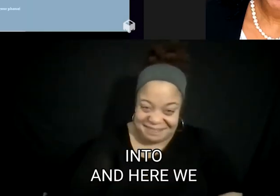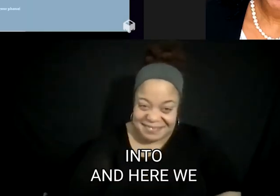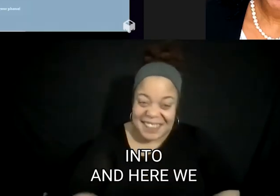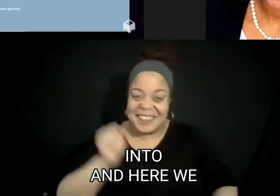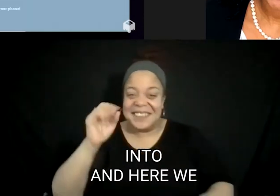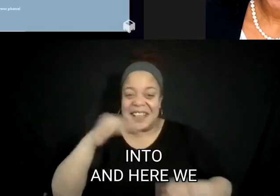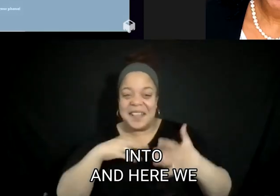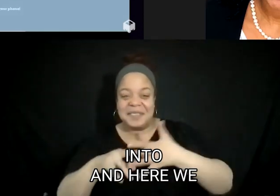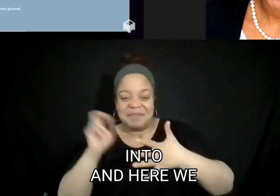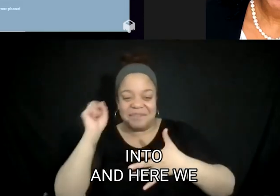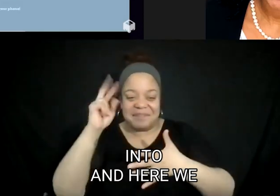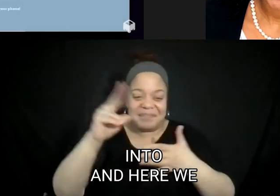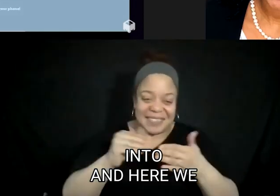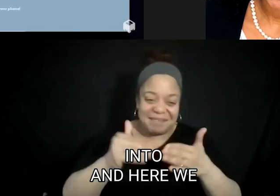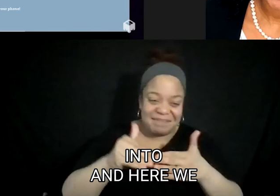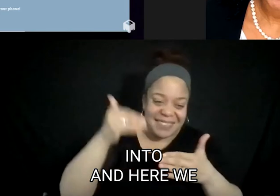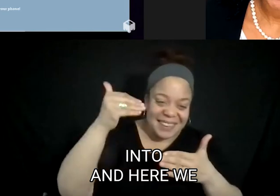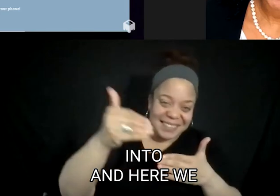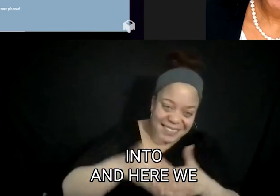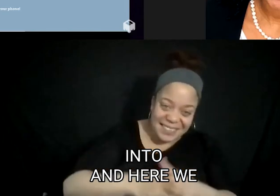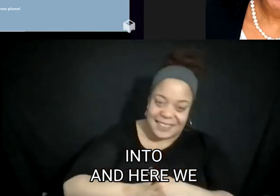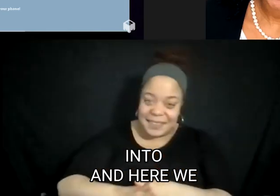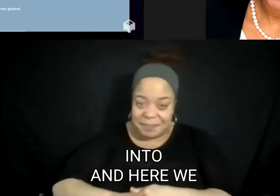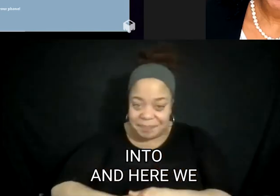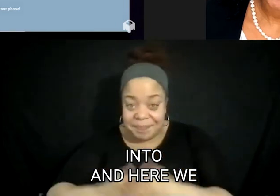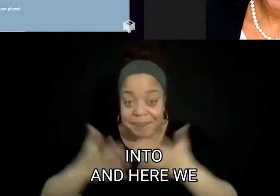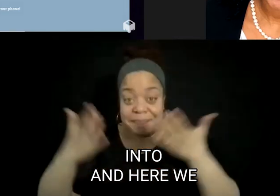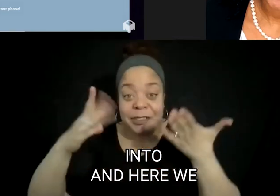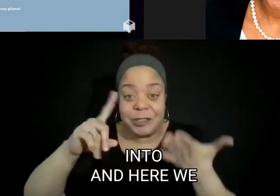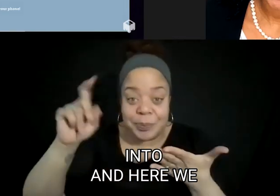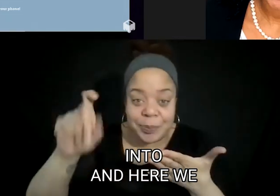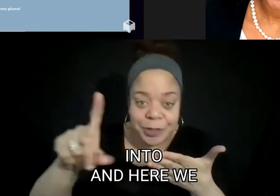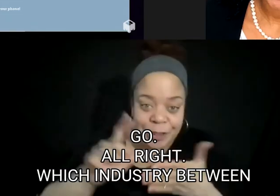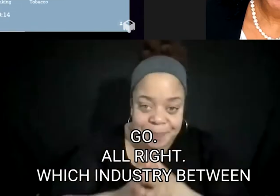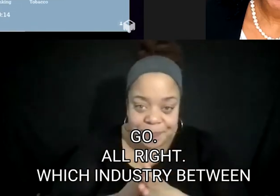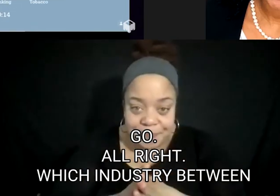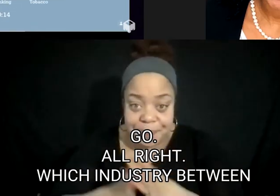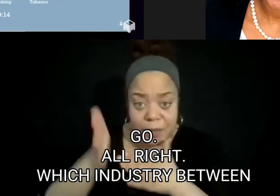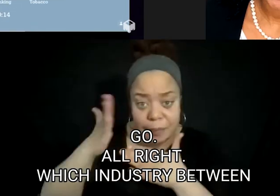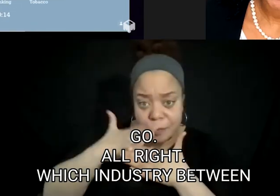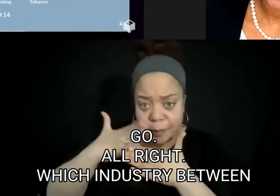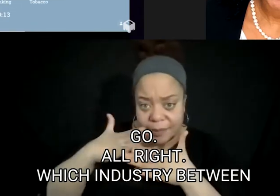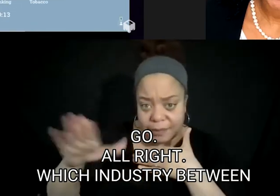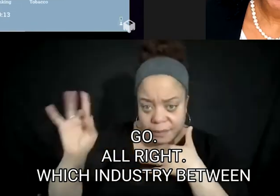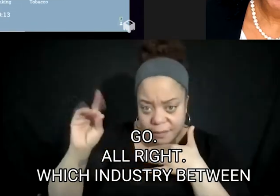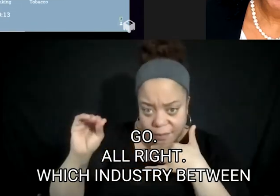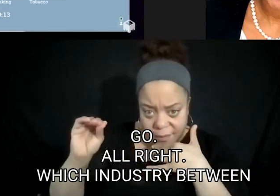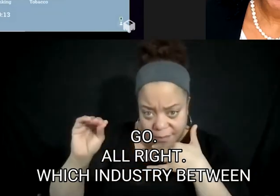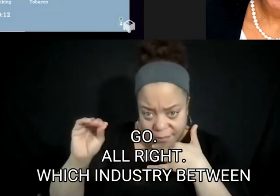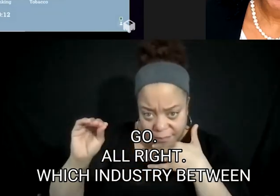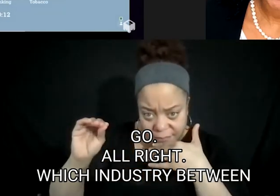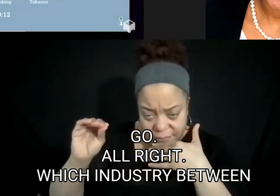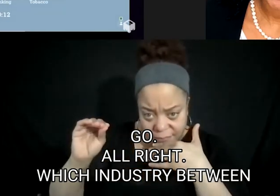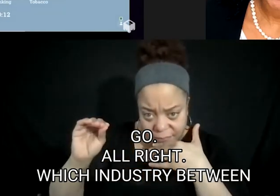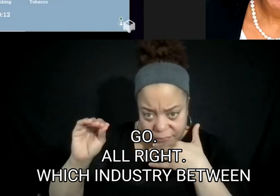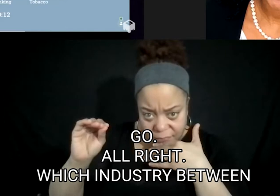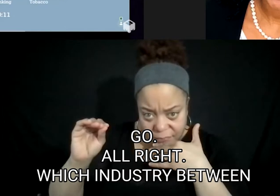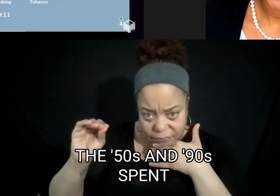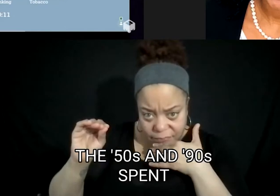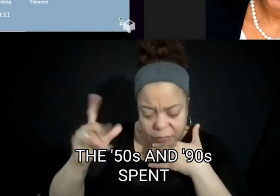All right. Which industry between the 50s and 90s spent the most on advertising? Was it oil?